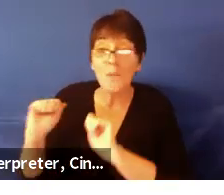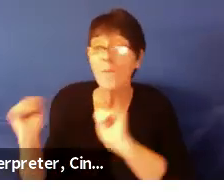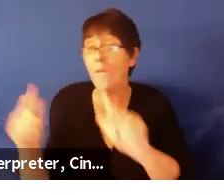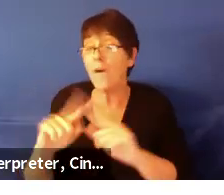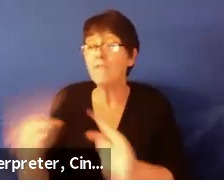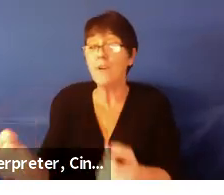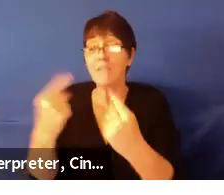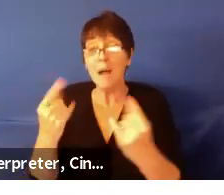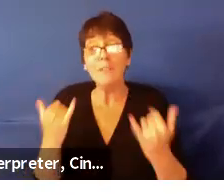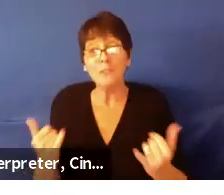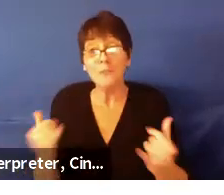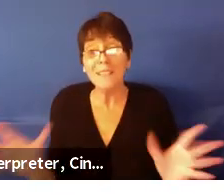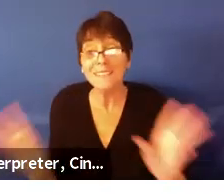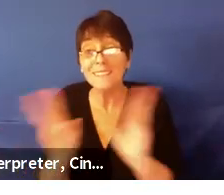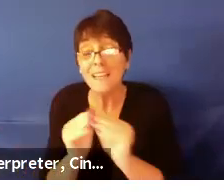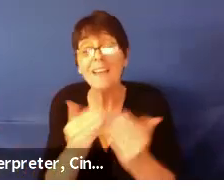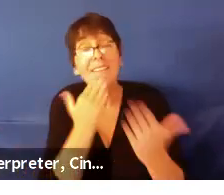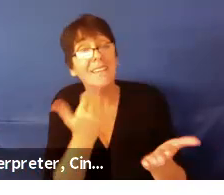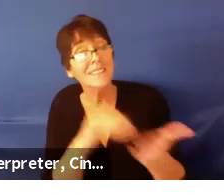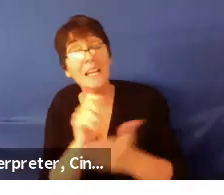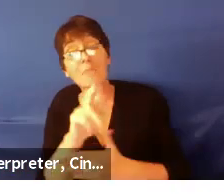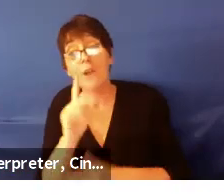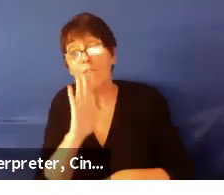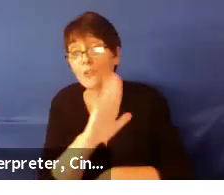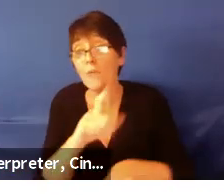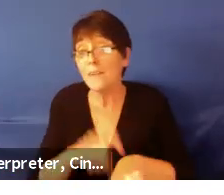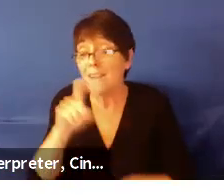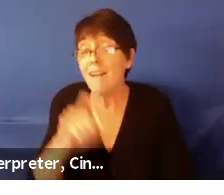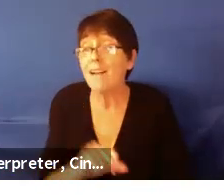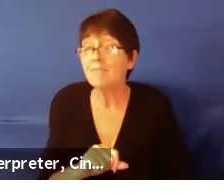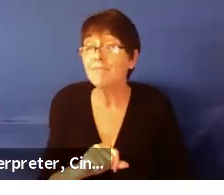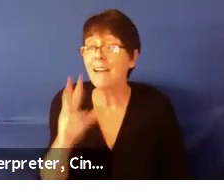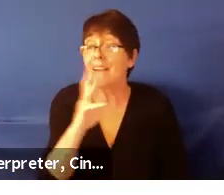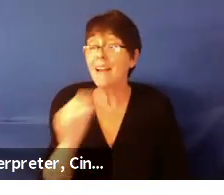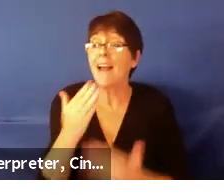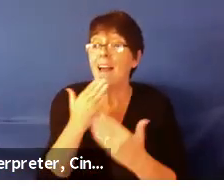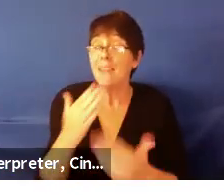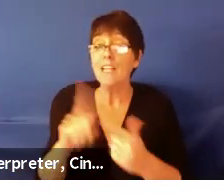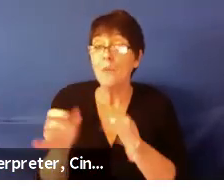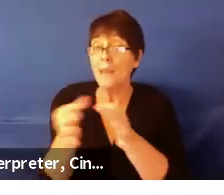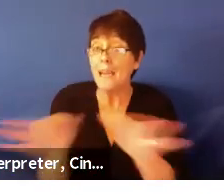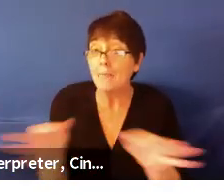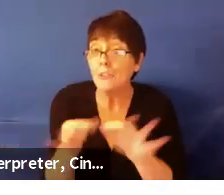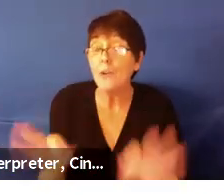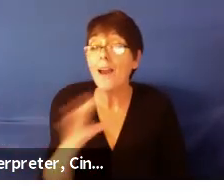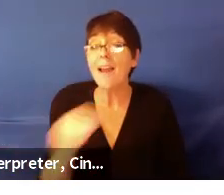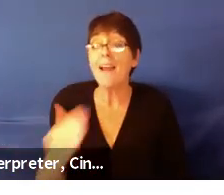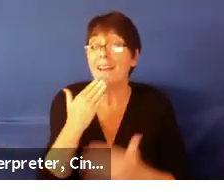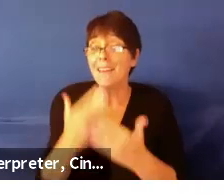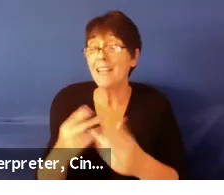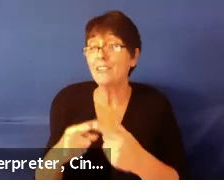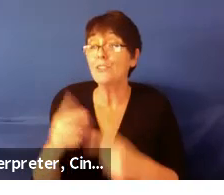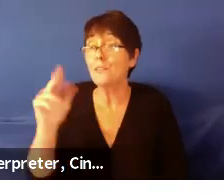attending today's session. Thank you again, Mary, for your time and whatnot, and thank you to the captioner, and thank you to the